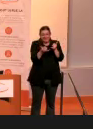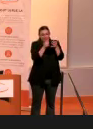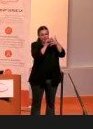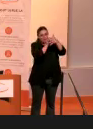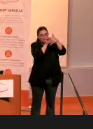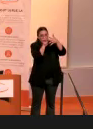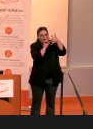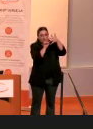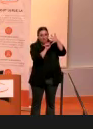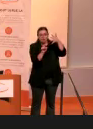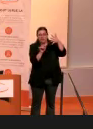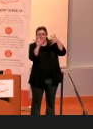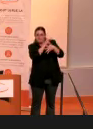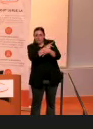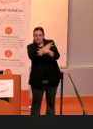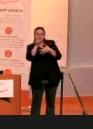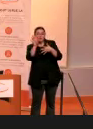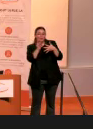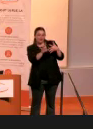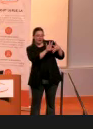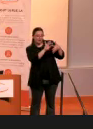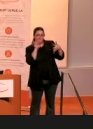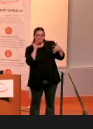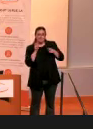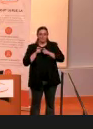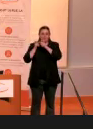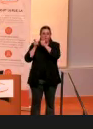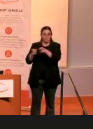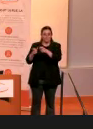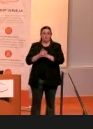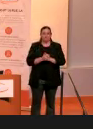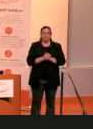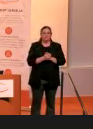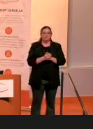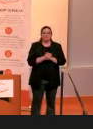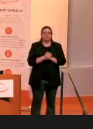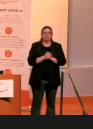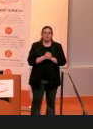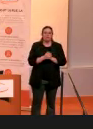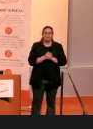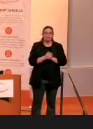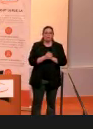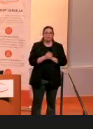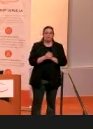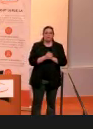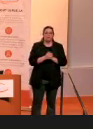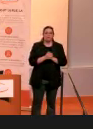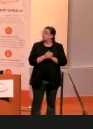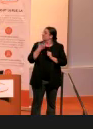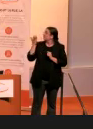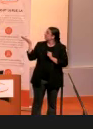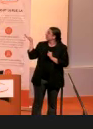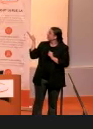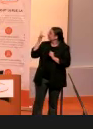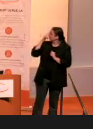treatment in lupus. And as a result of some of this, EULAR is